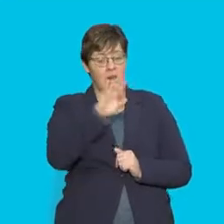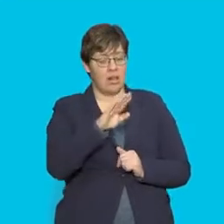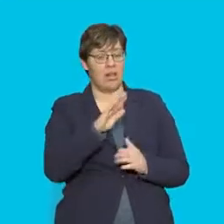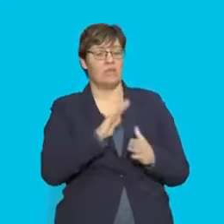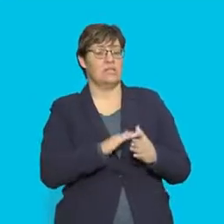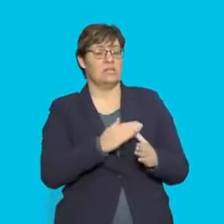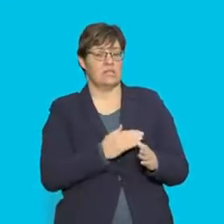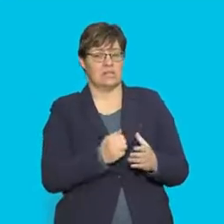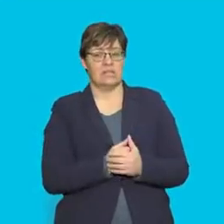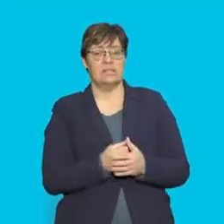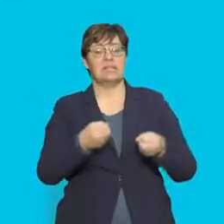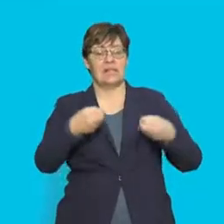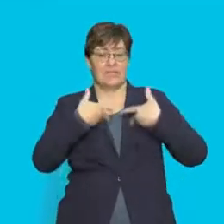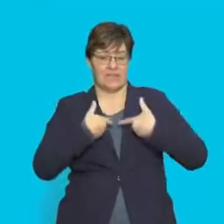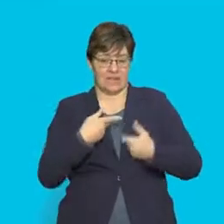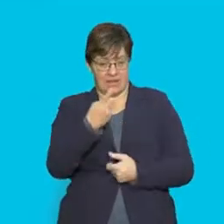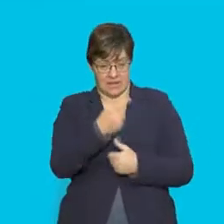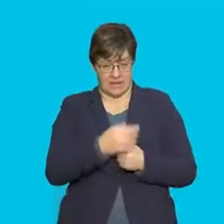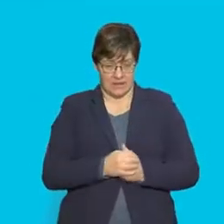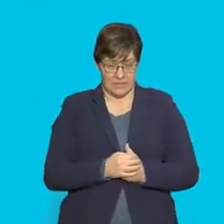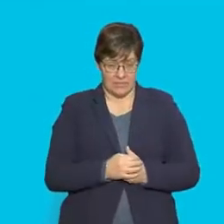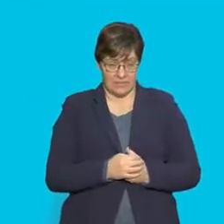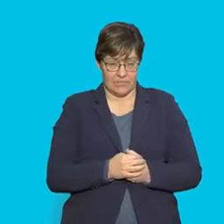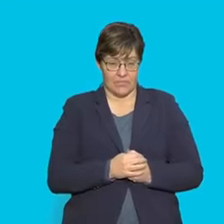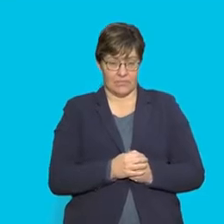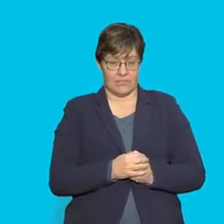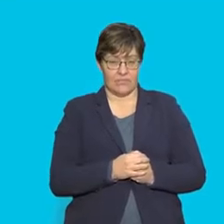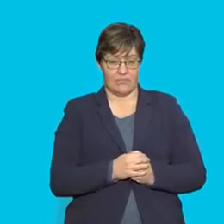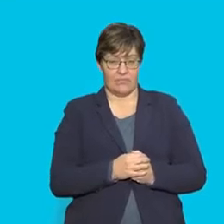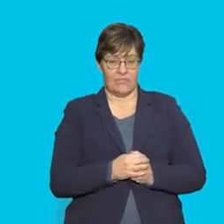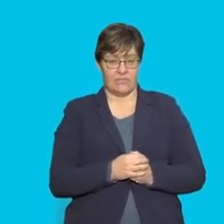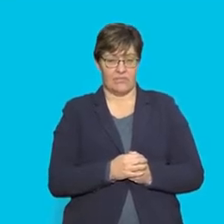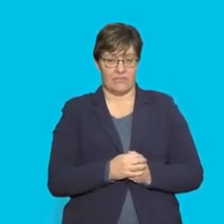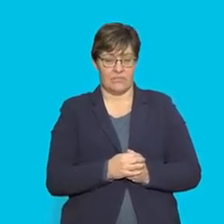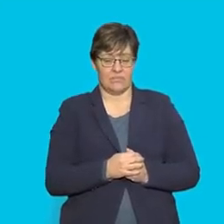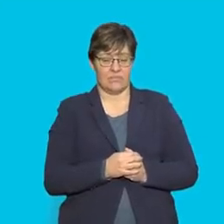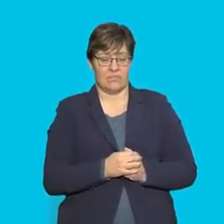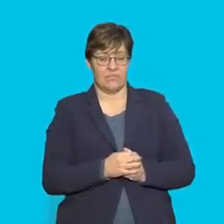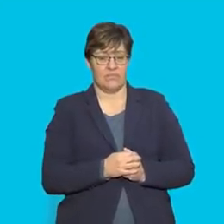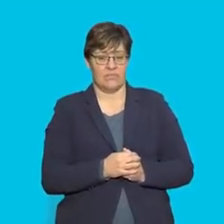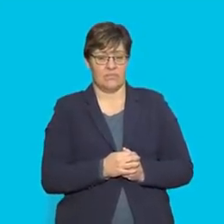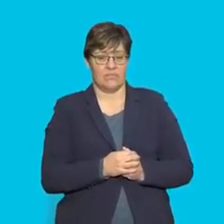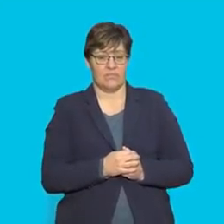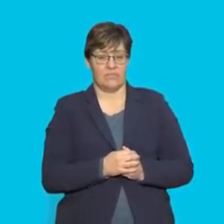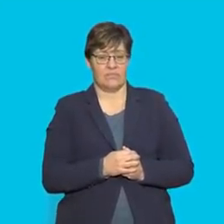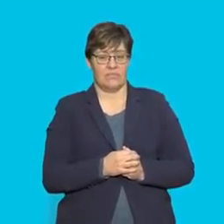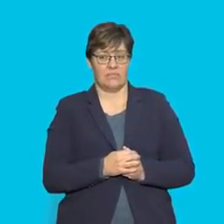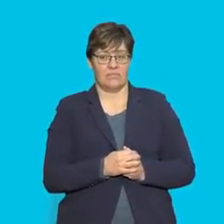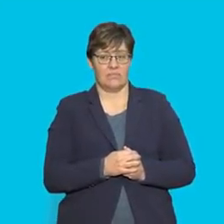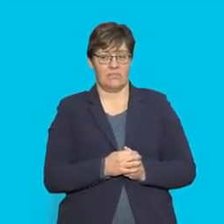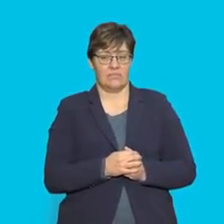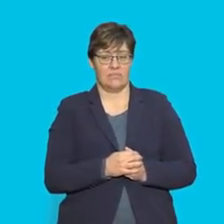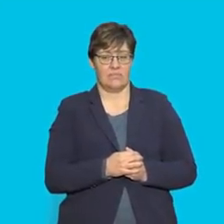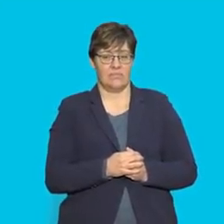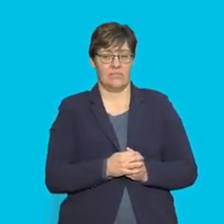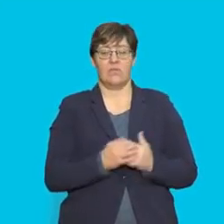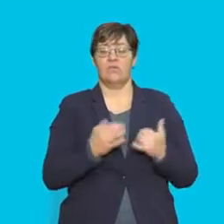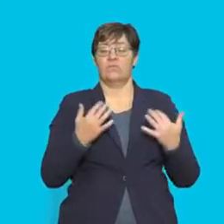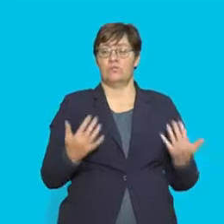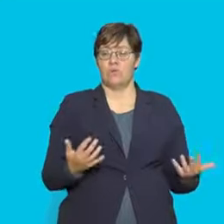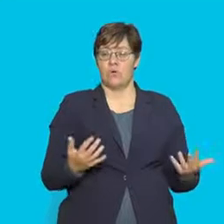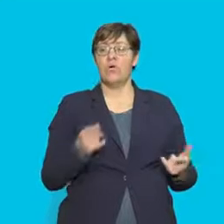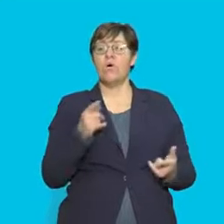the reason for this will be because I am given this statement based on the first thing that I said,